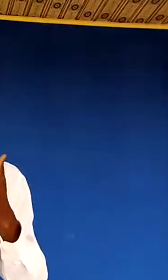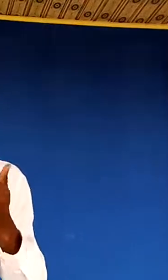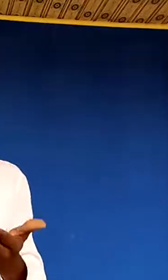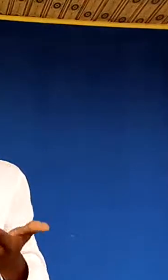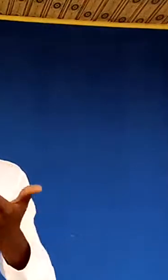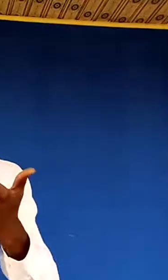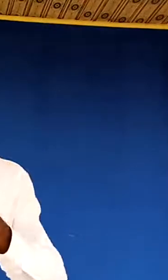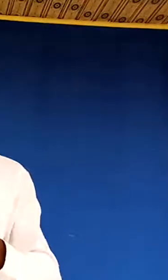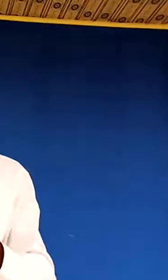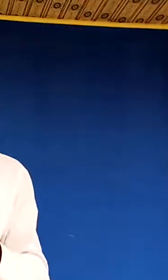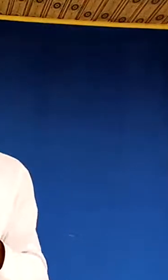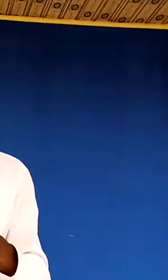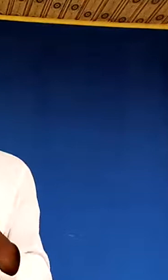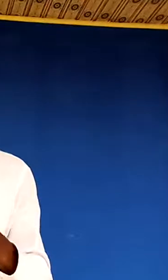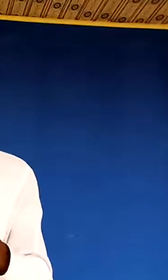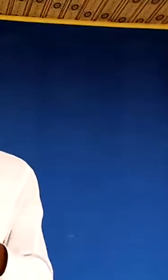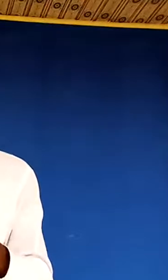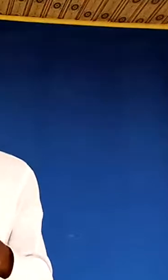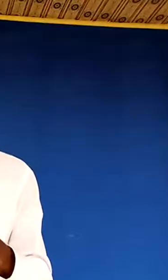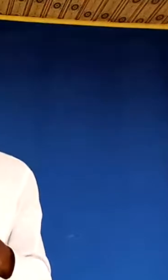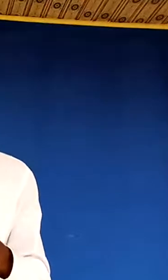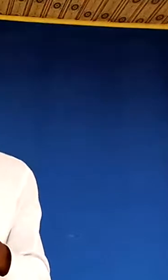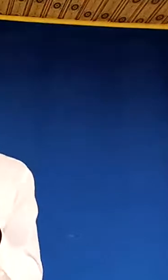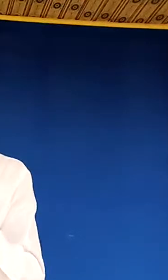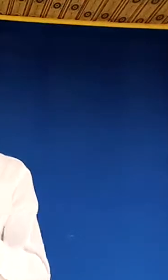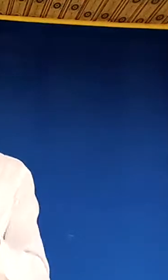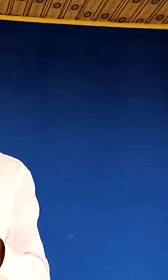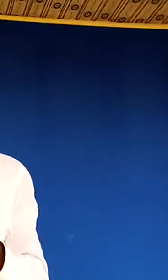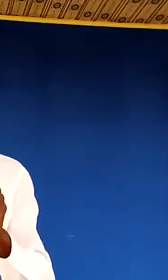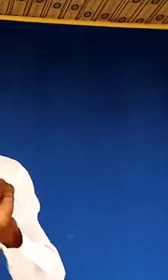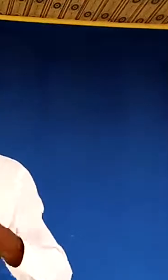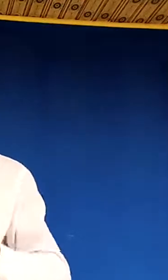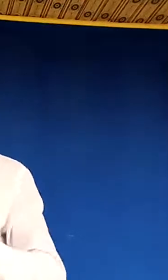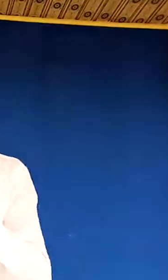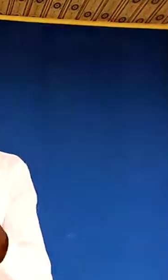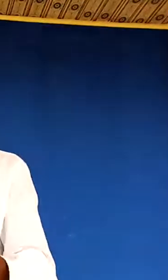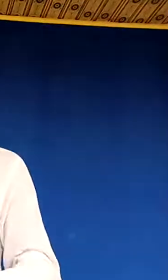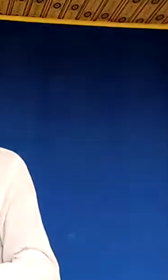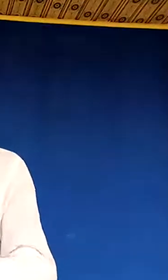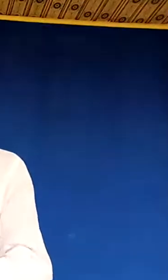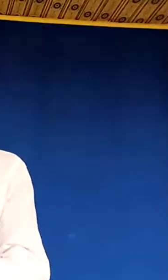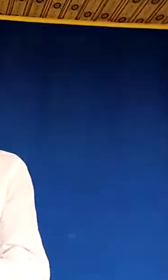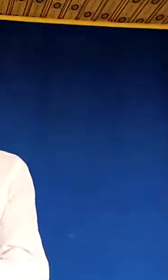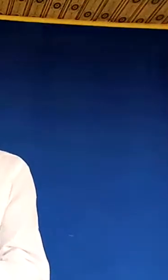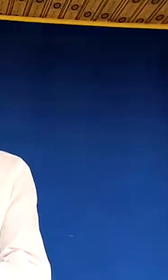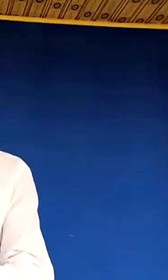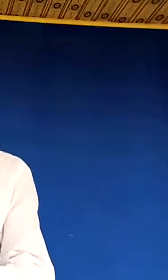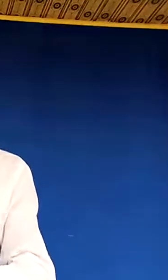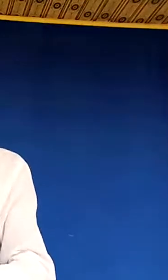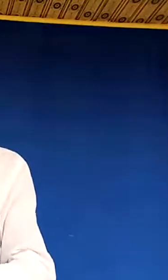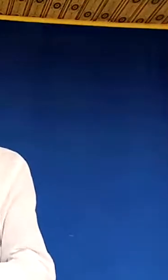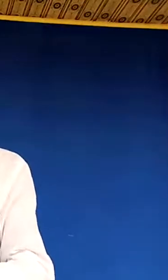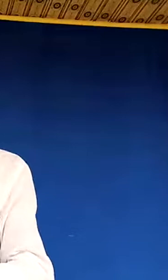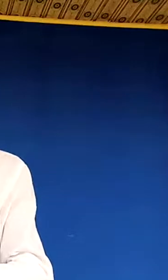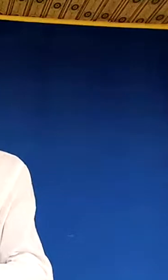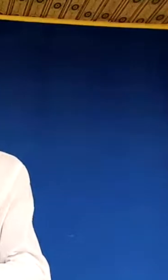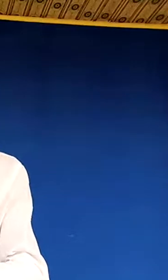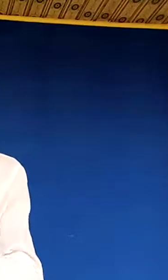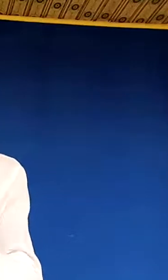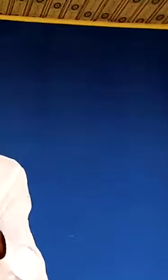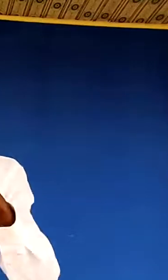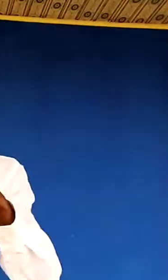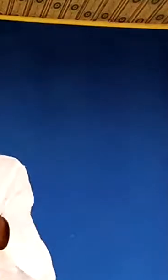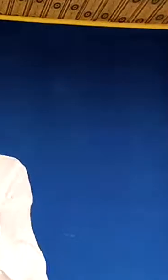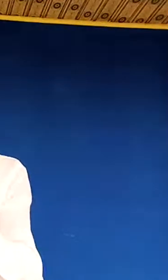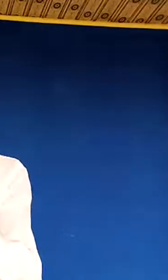I know that we can visit our blog, we can visit our page. Her name is Dr. Jumoke Oguro. She's